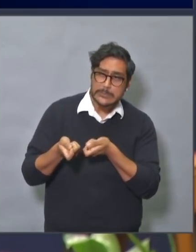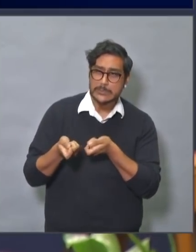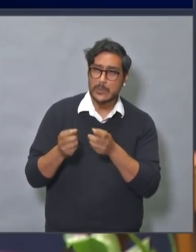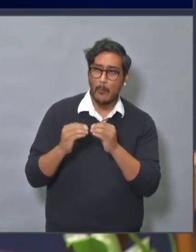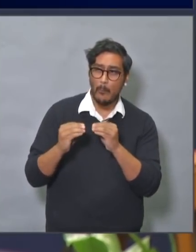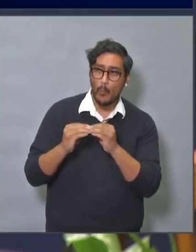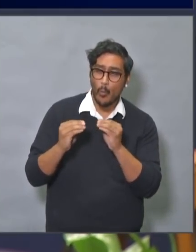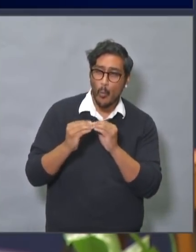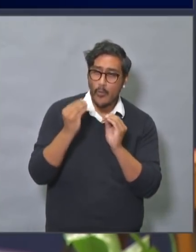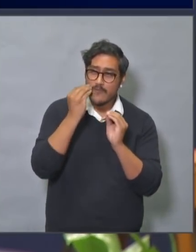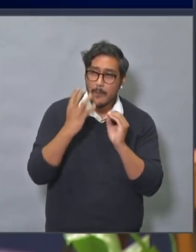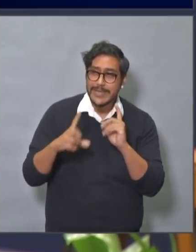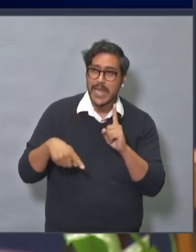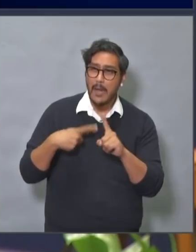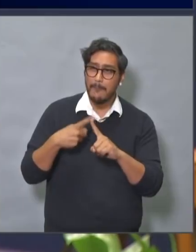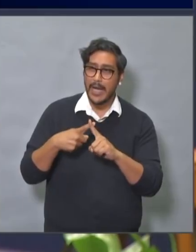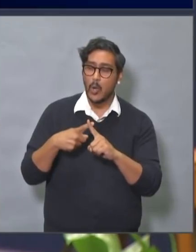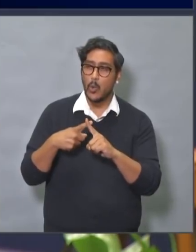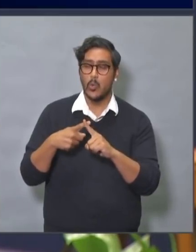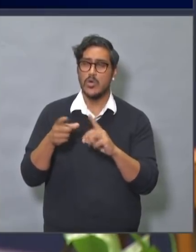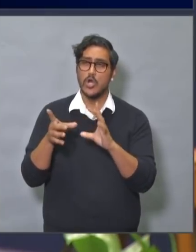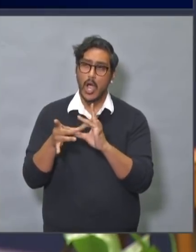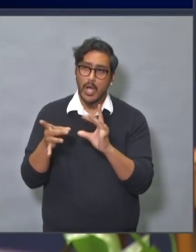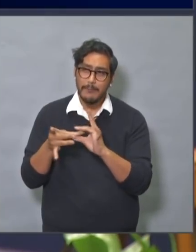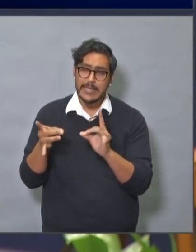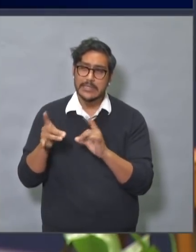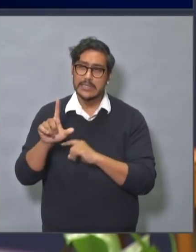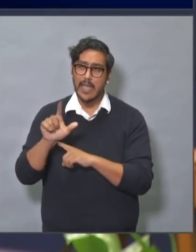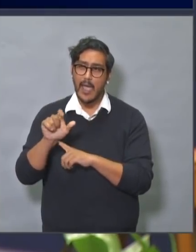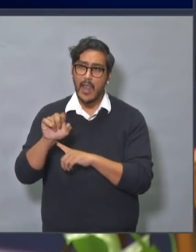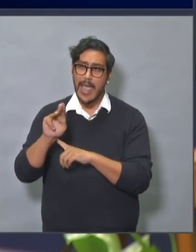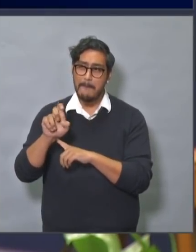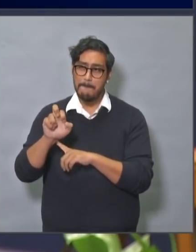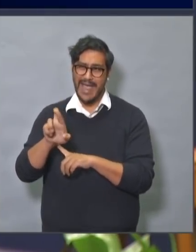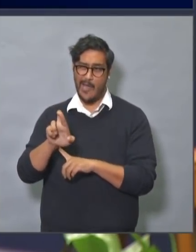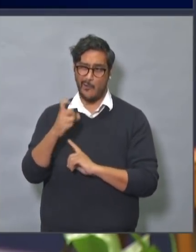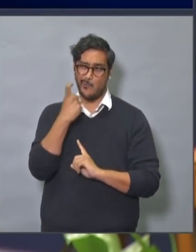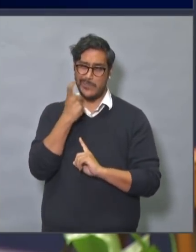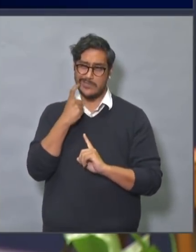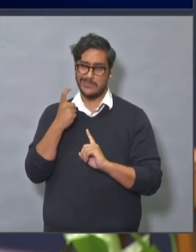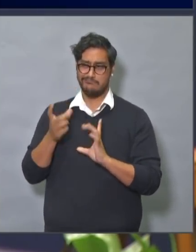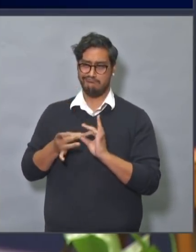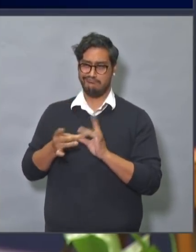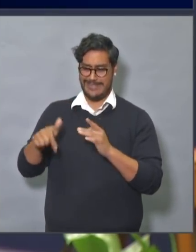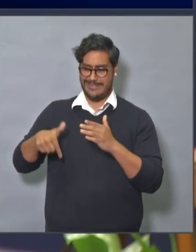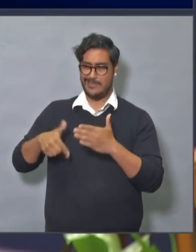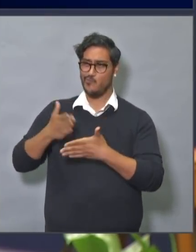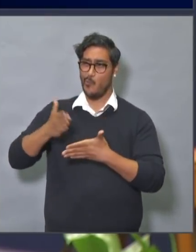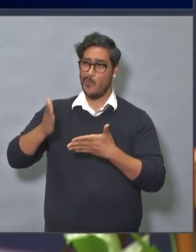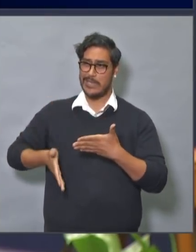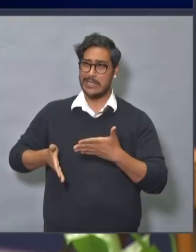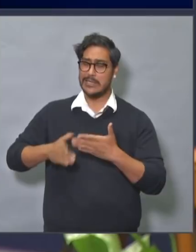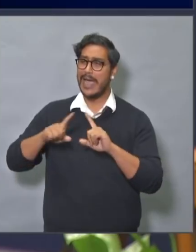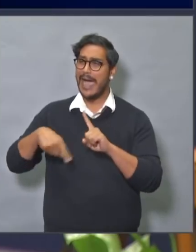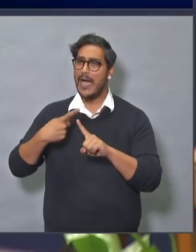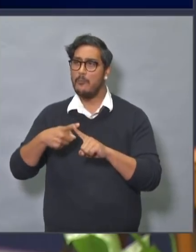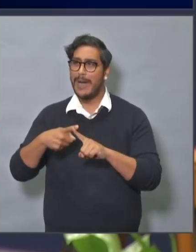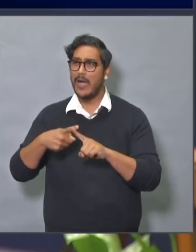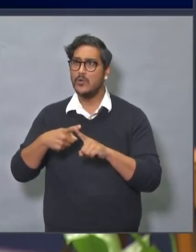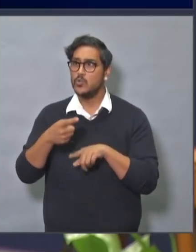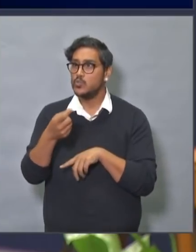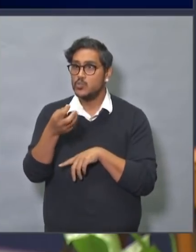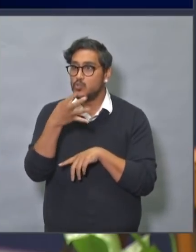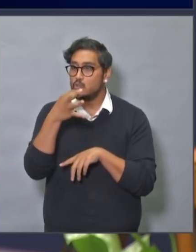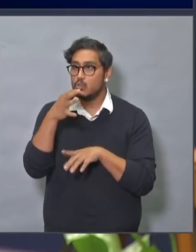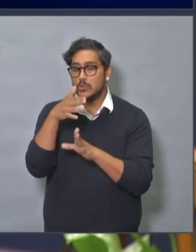on the comments that the LA mayor mentioned this weekend regarding being on the brink again